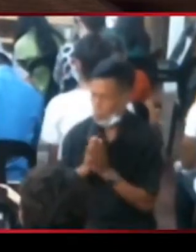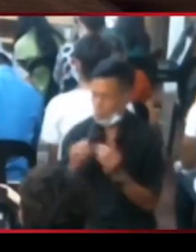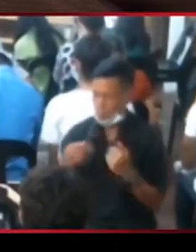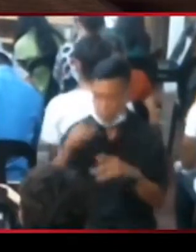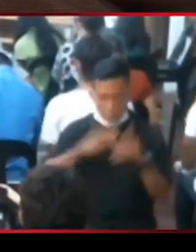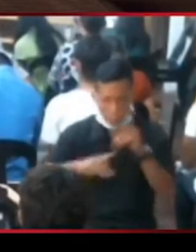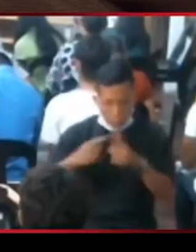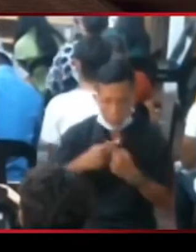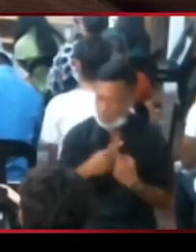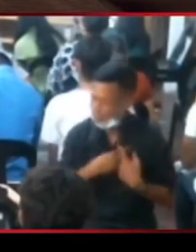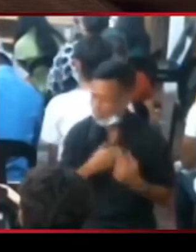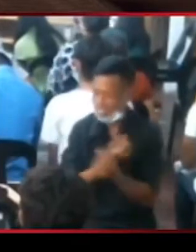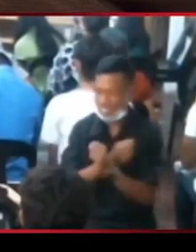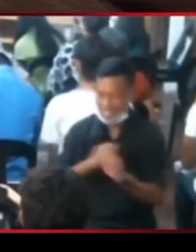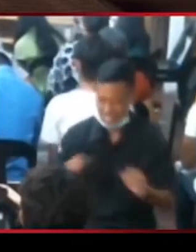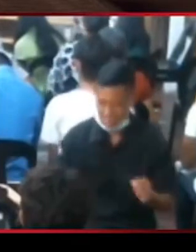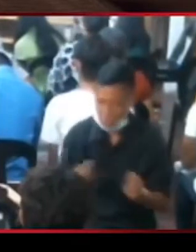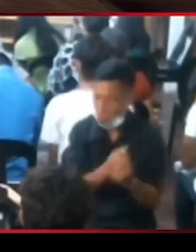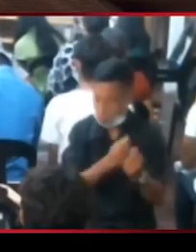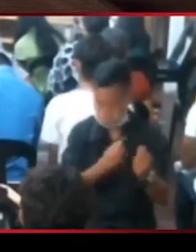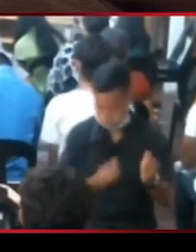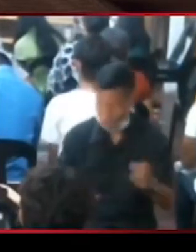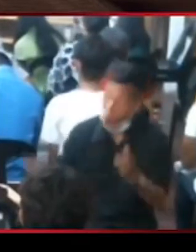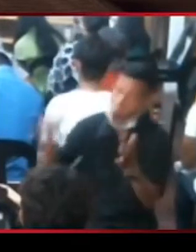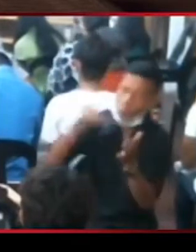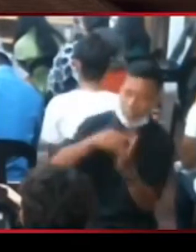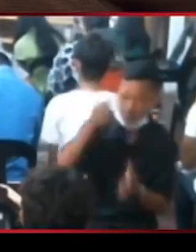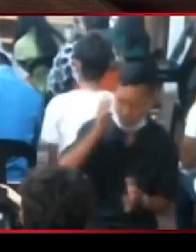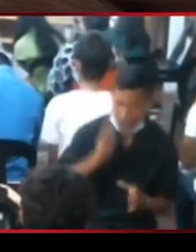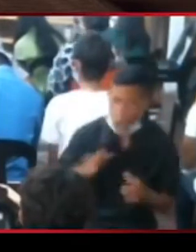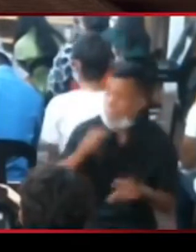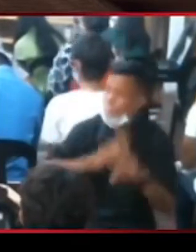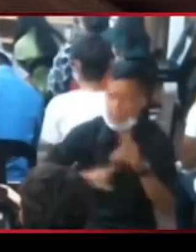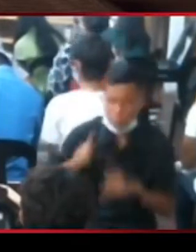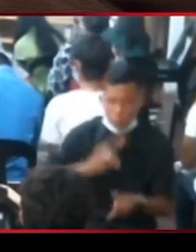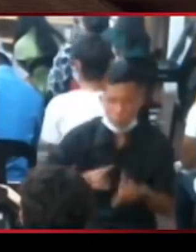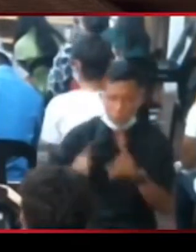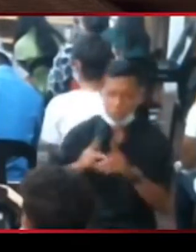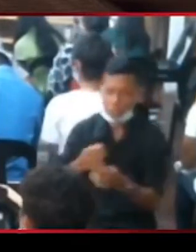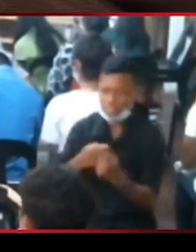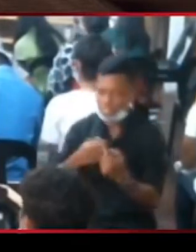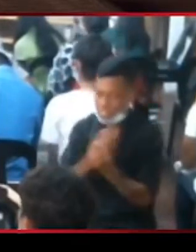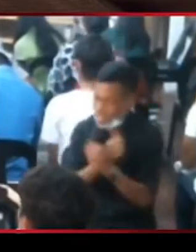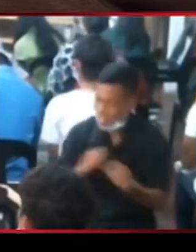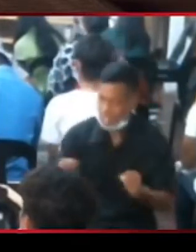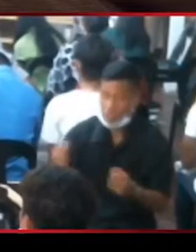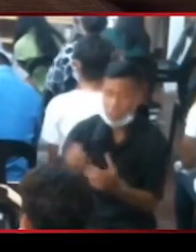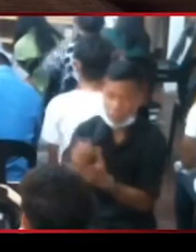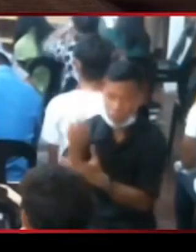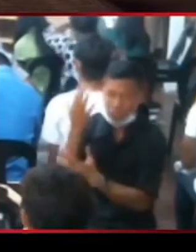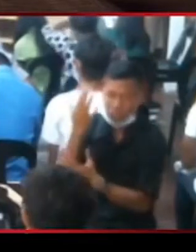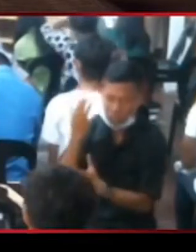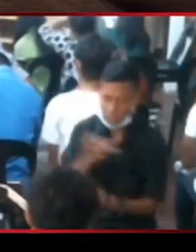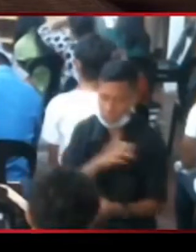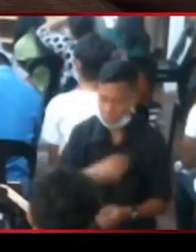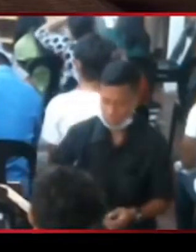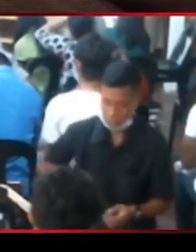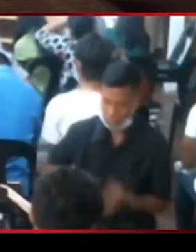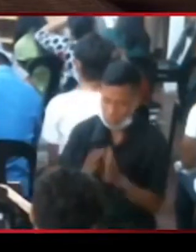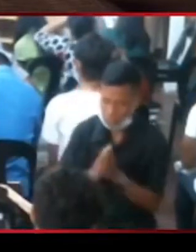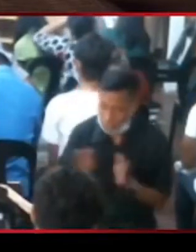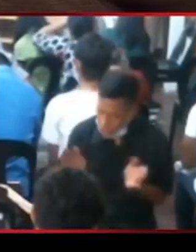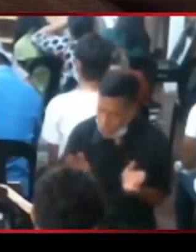saved. Backsliders will come back to you. People that are saved will grow in Christ. We look forward for your return, dear